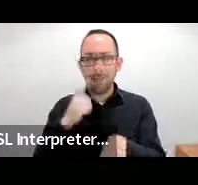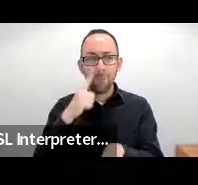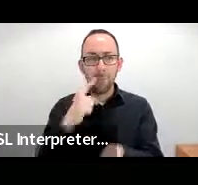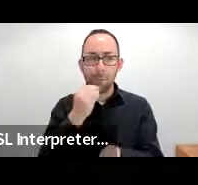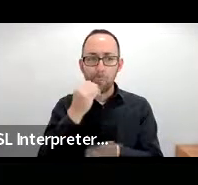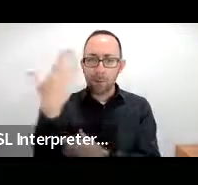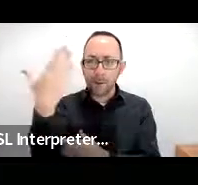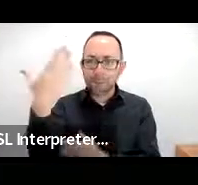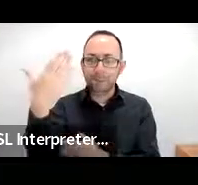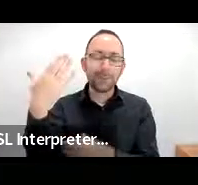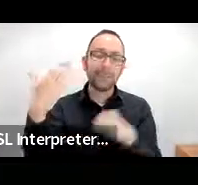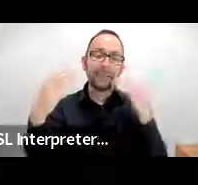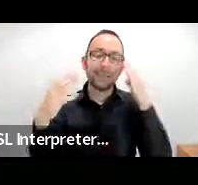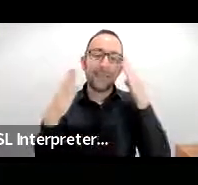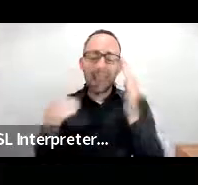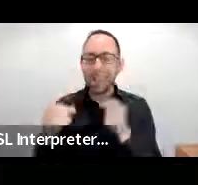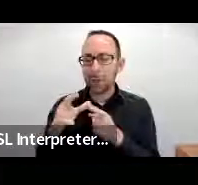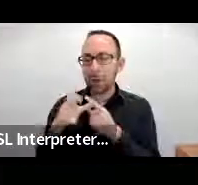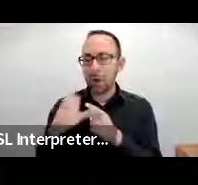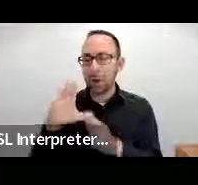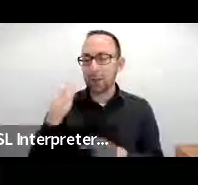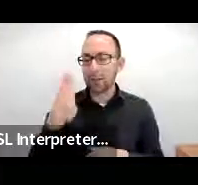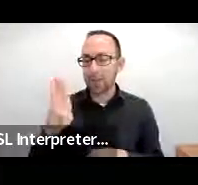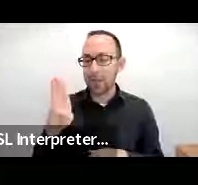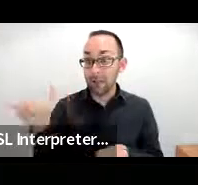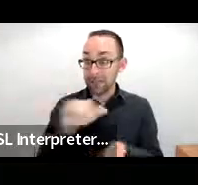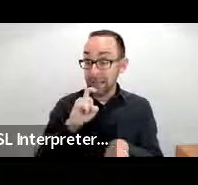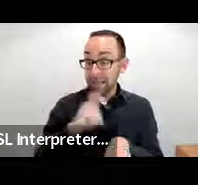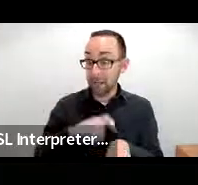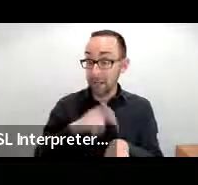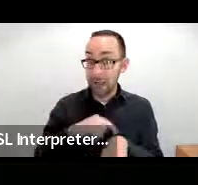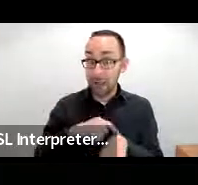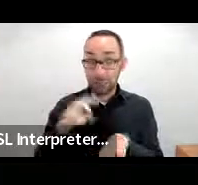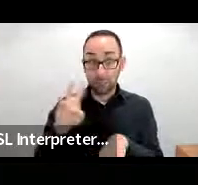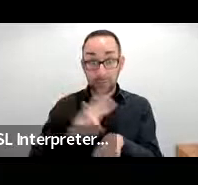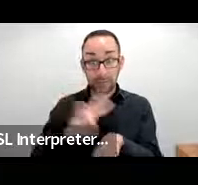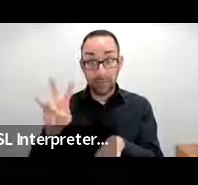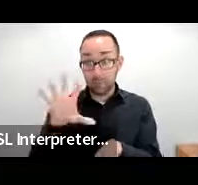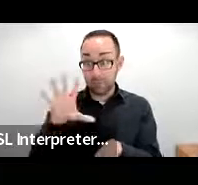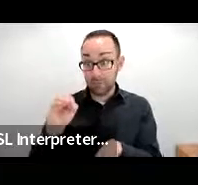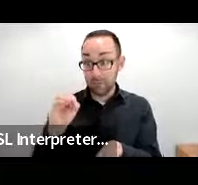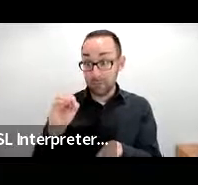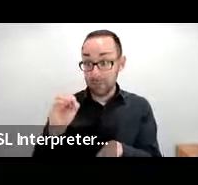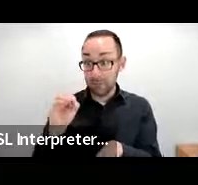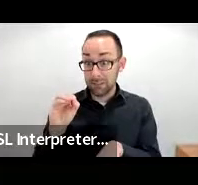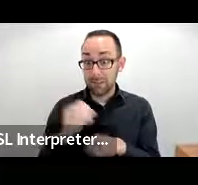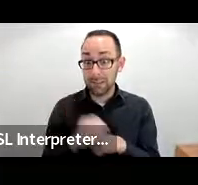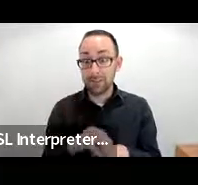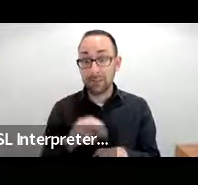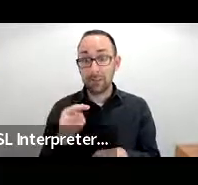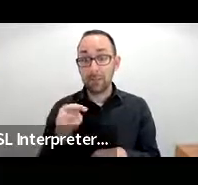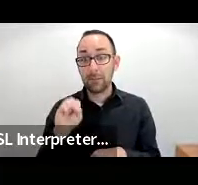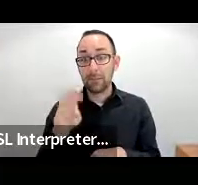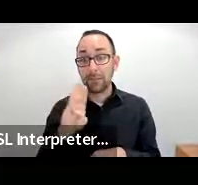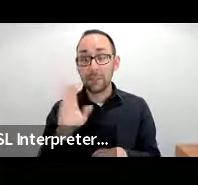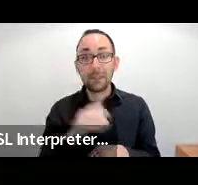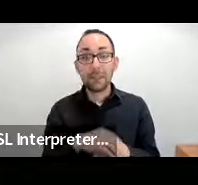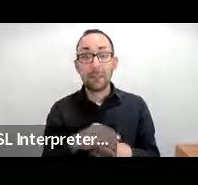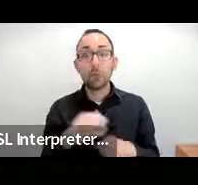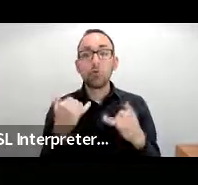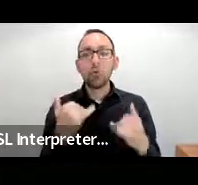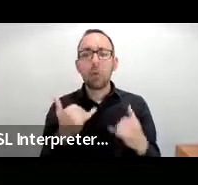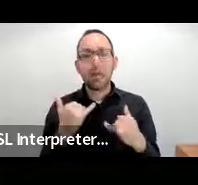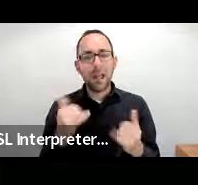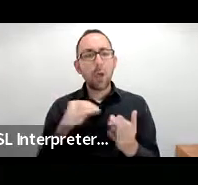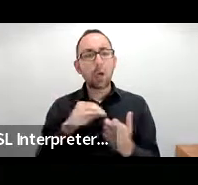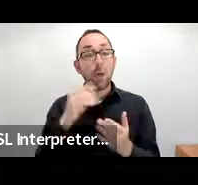breakfast and running club. Is that the same, the 7:50 at the gate? So currently we have our students at